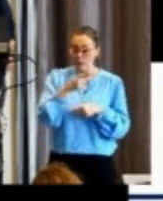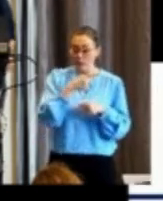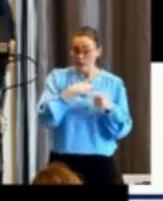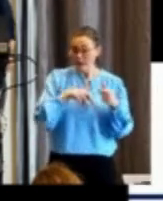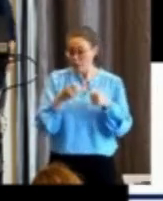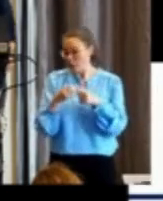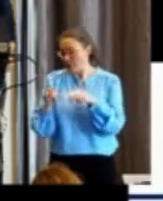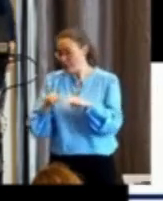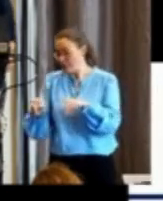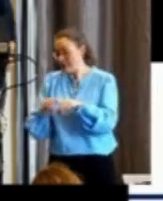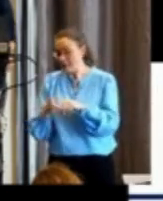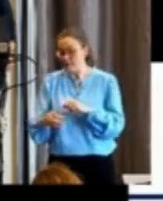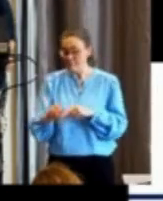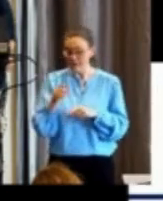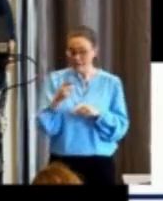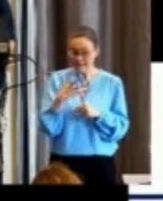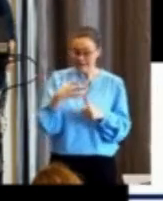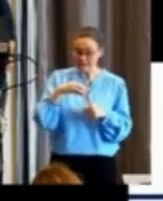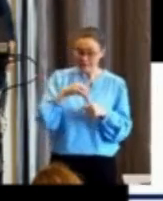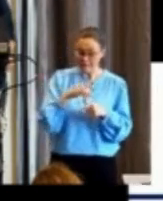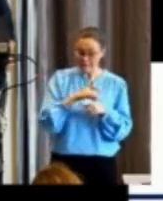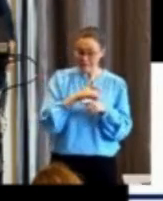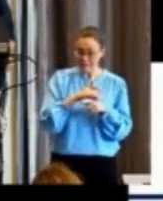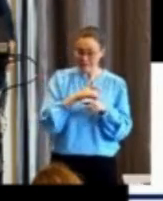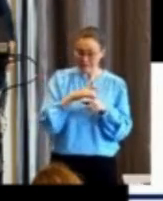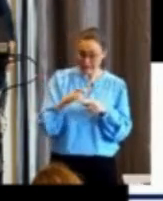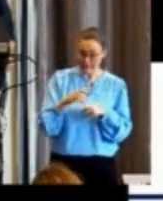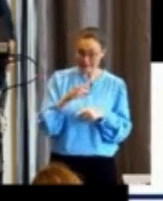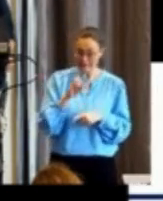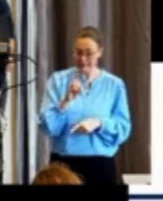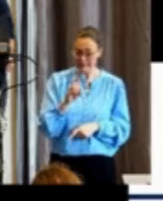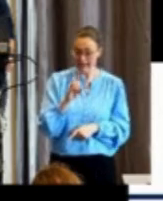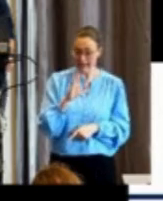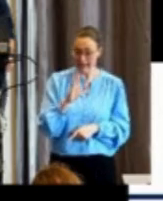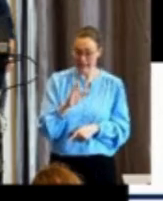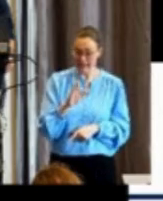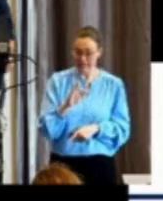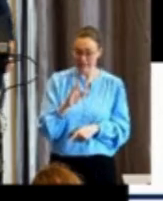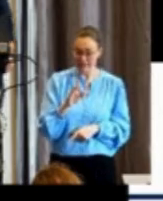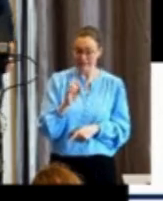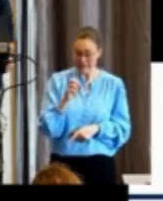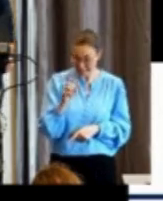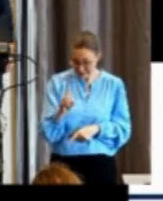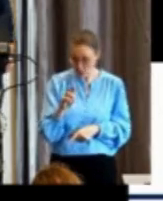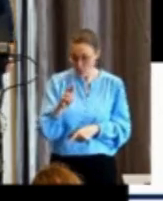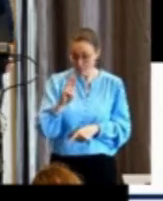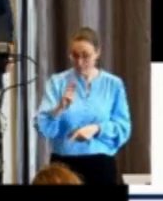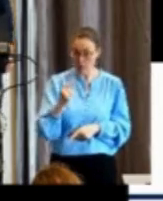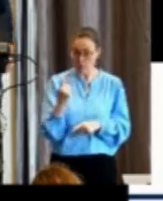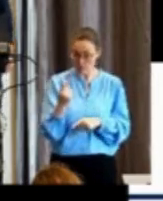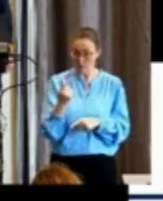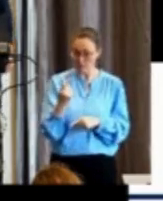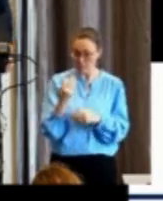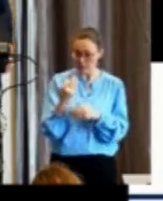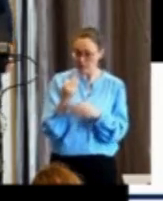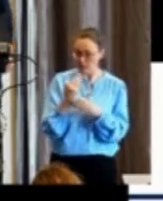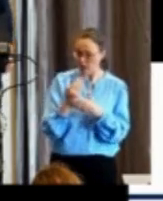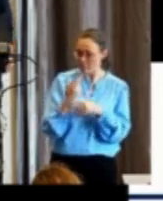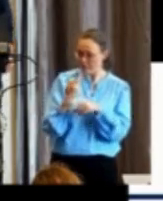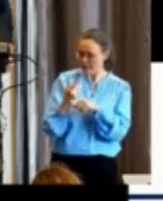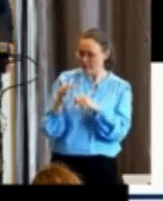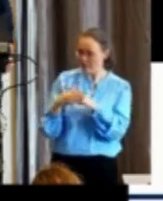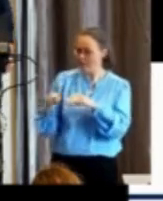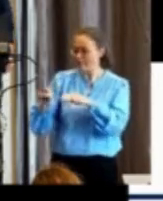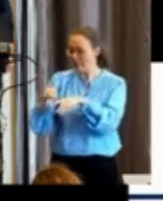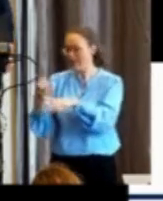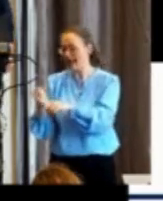people have found that this particular subtype of DRB1, 0701, is really common in individuals with